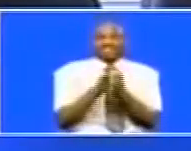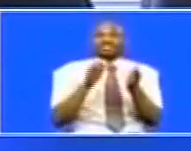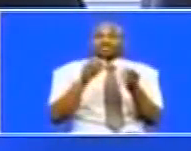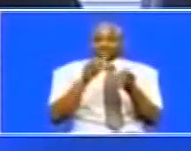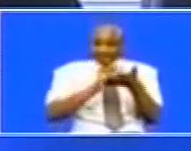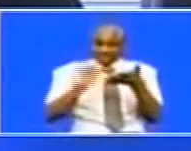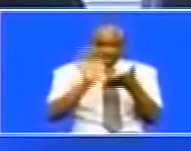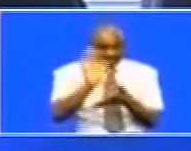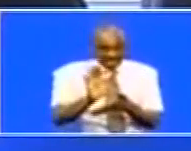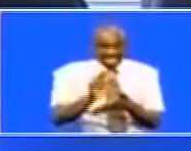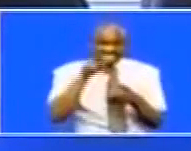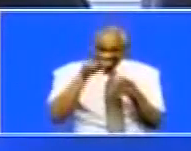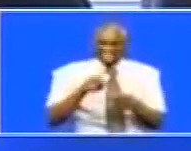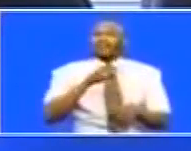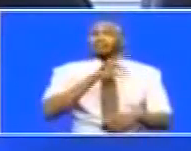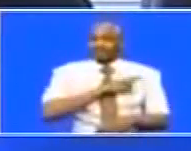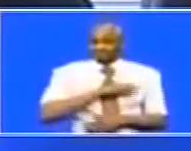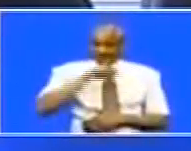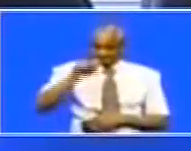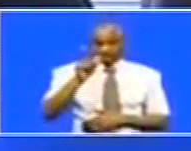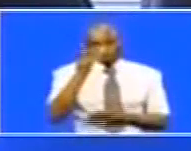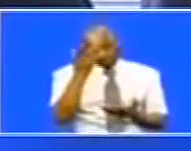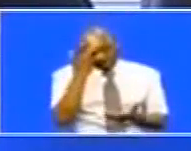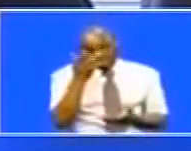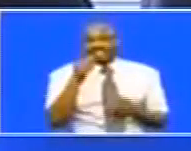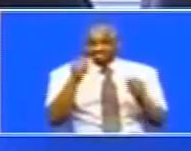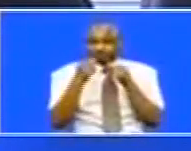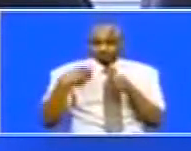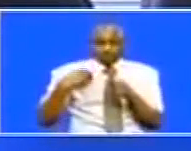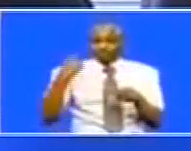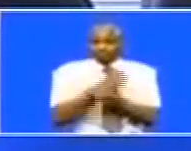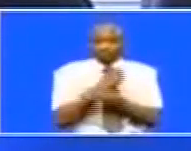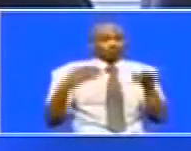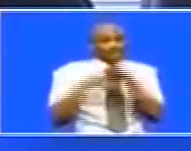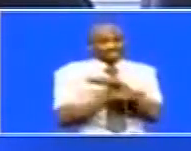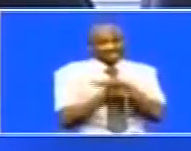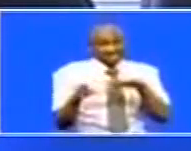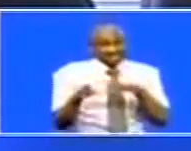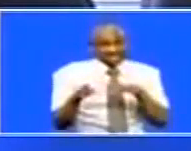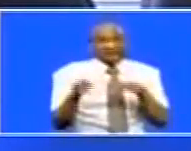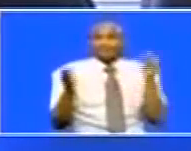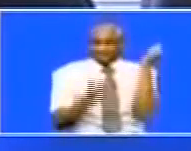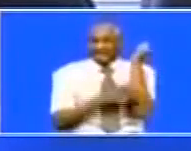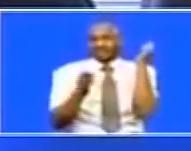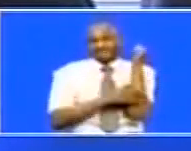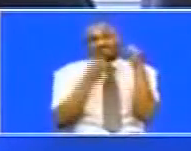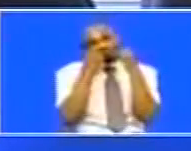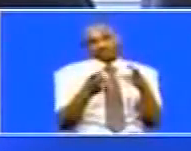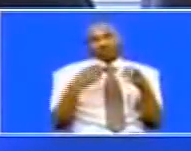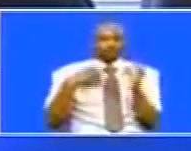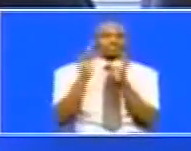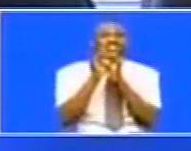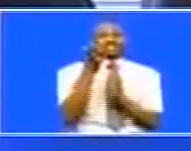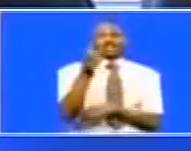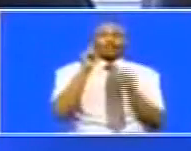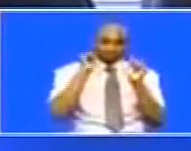tablets, which is advantageous in that it saves children from access to destructive information that